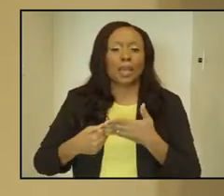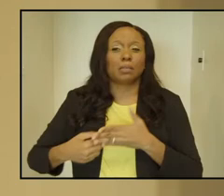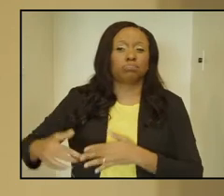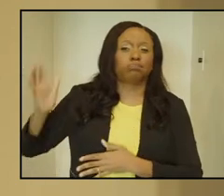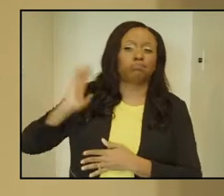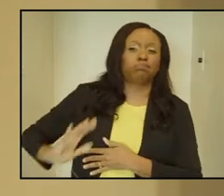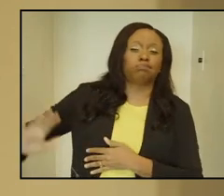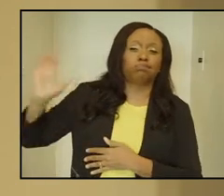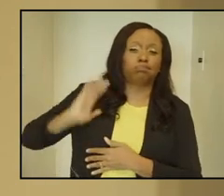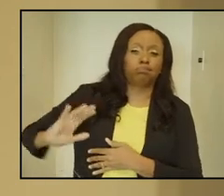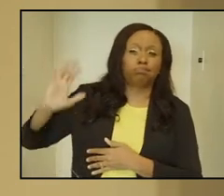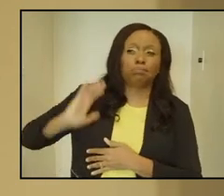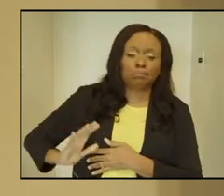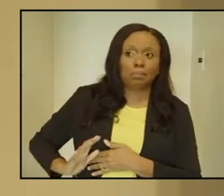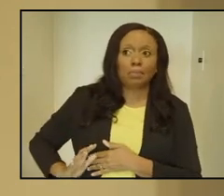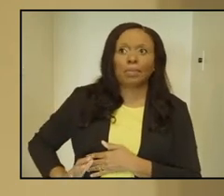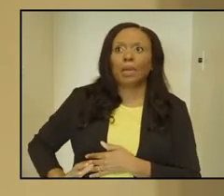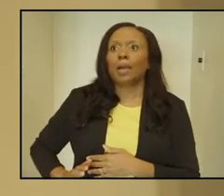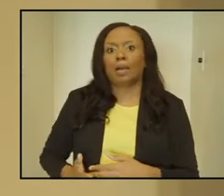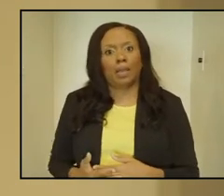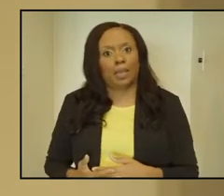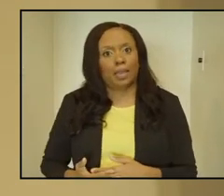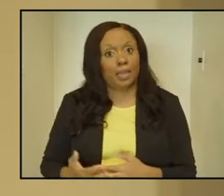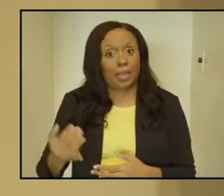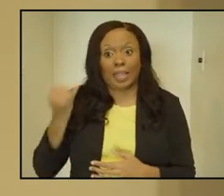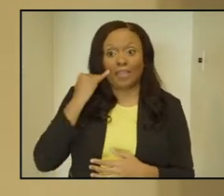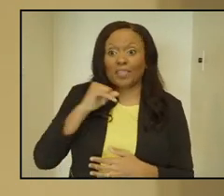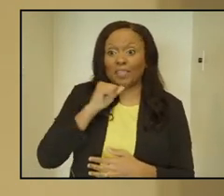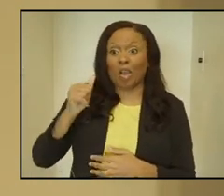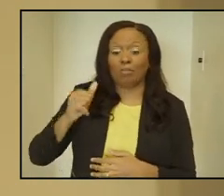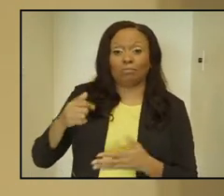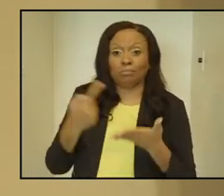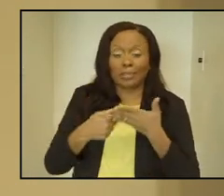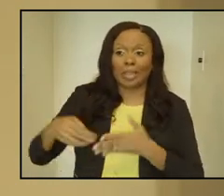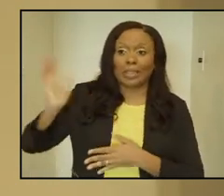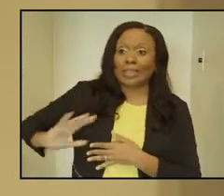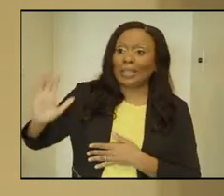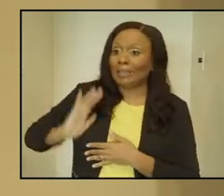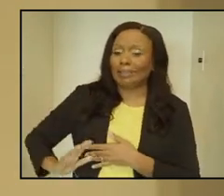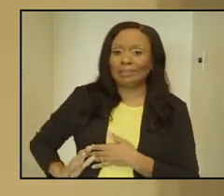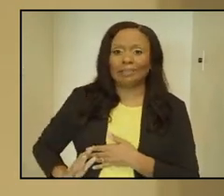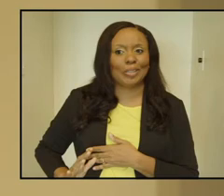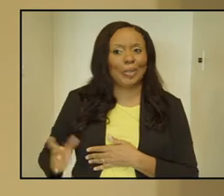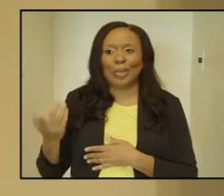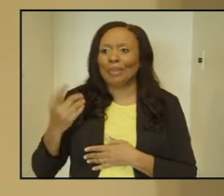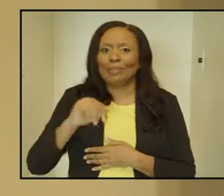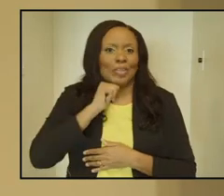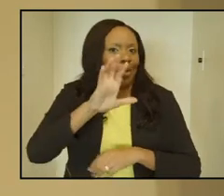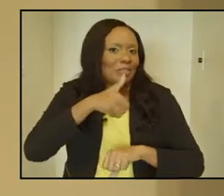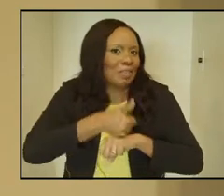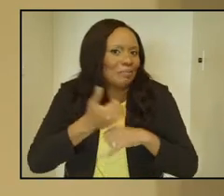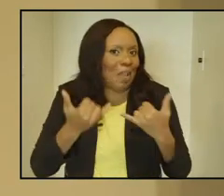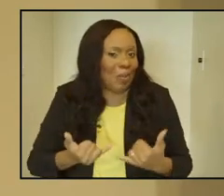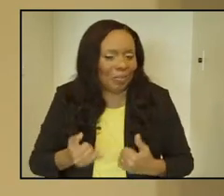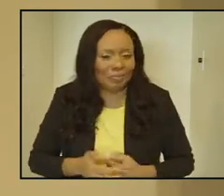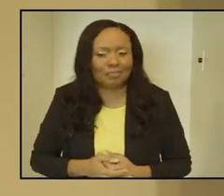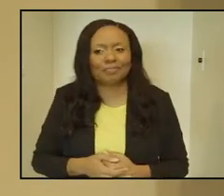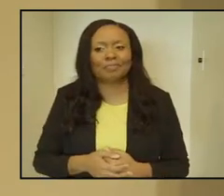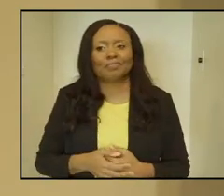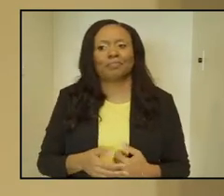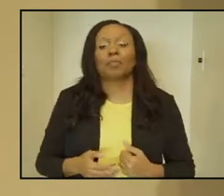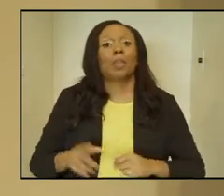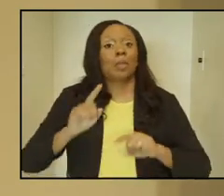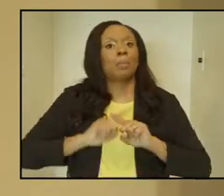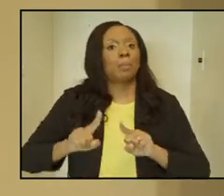grateful that the trajectory upon which we are embarked remains